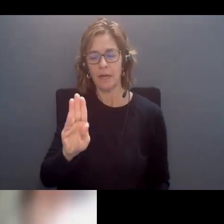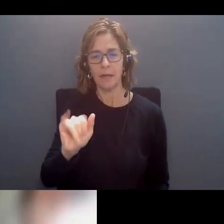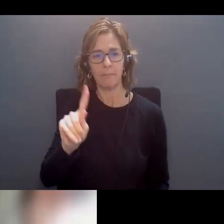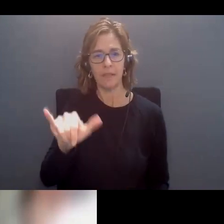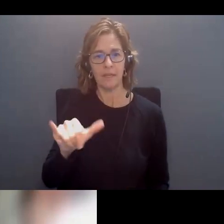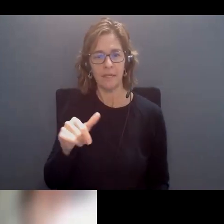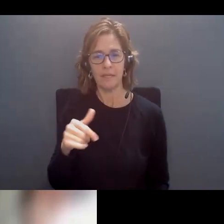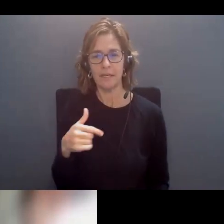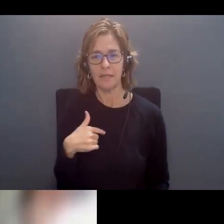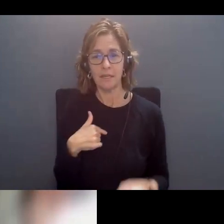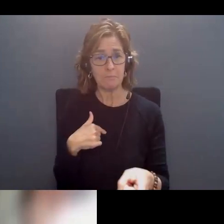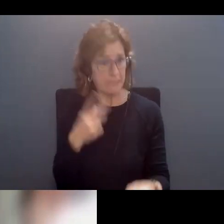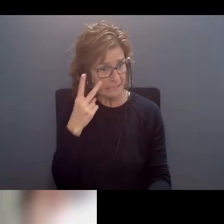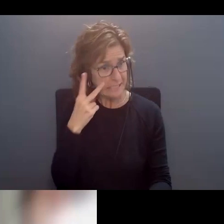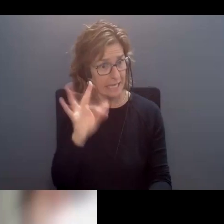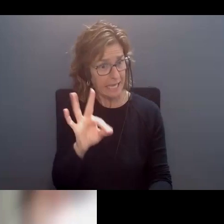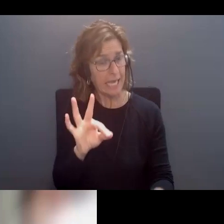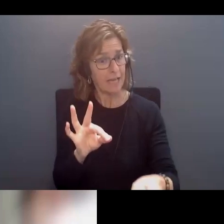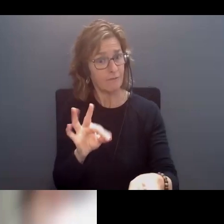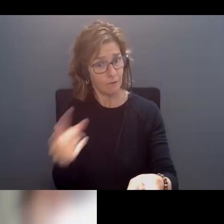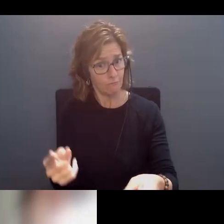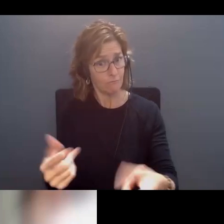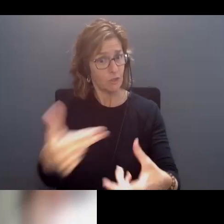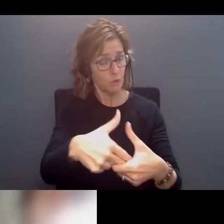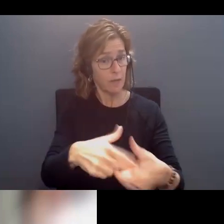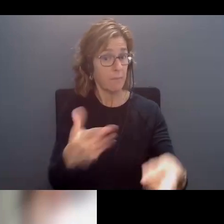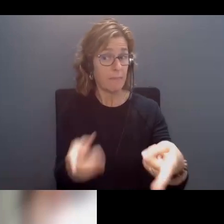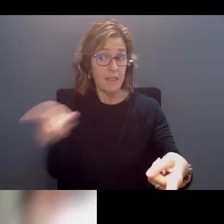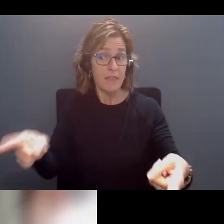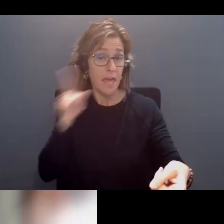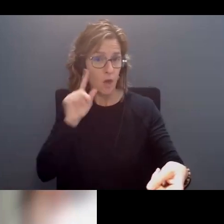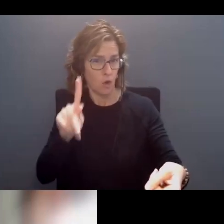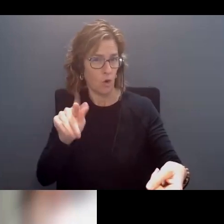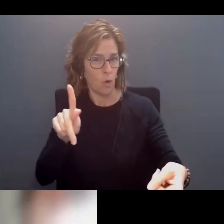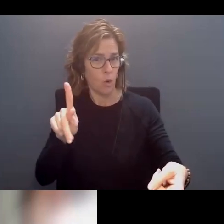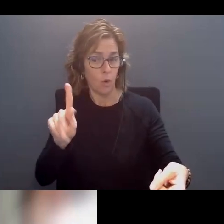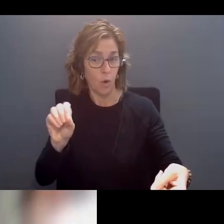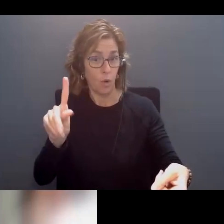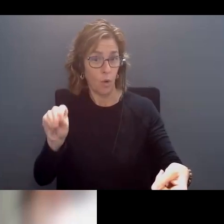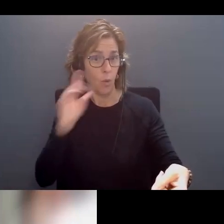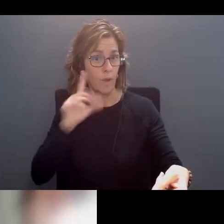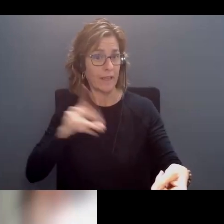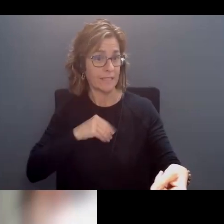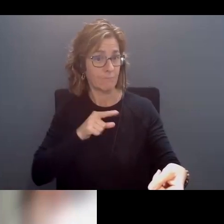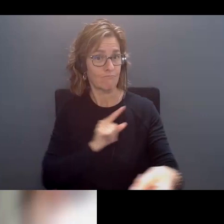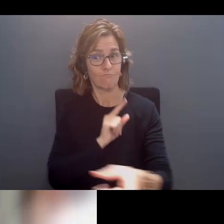handle it and see if they would accept you to do a one day thing. And I'm like, sure, we might as well try.